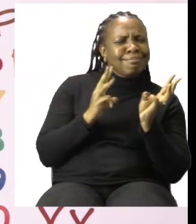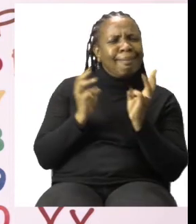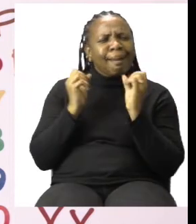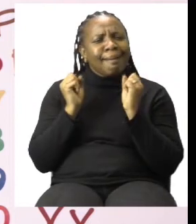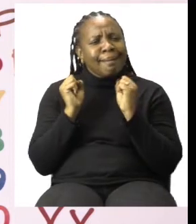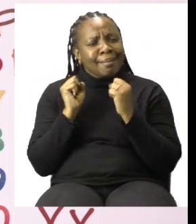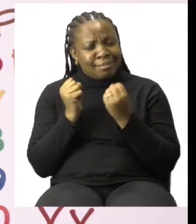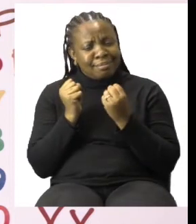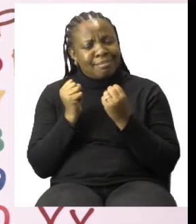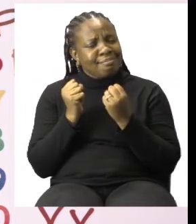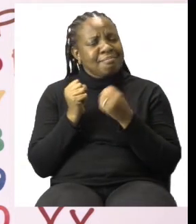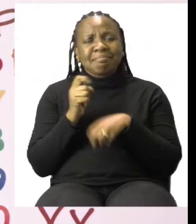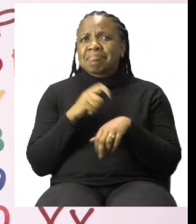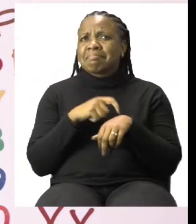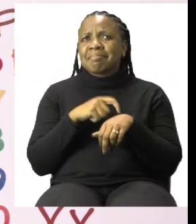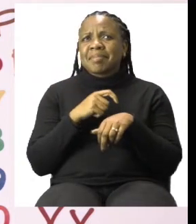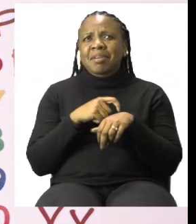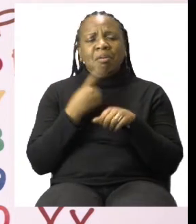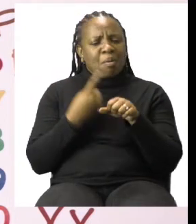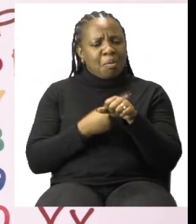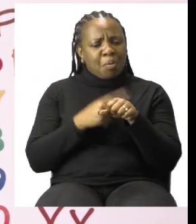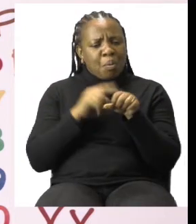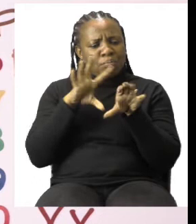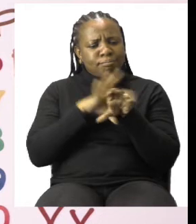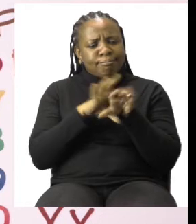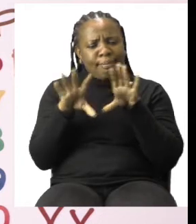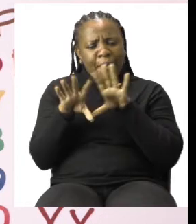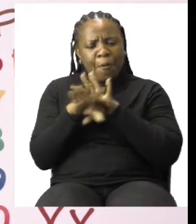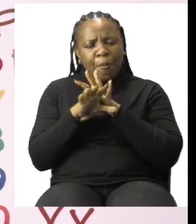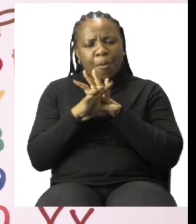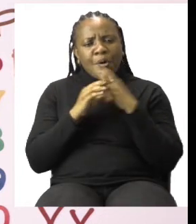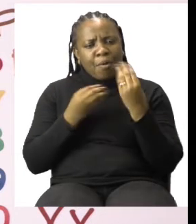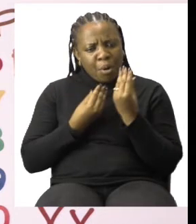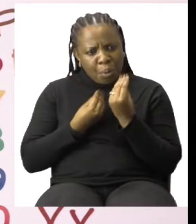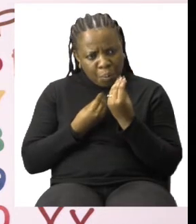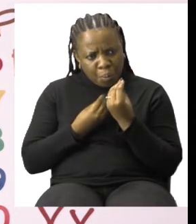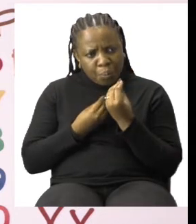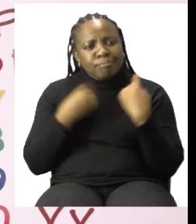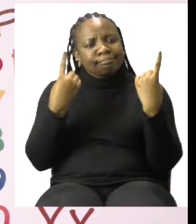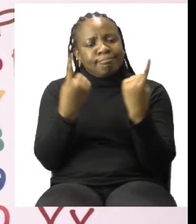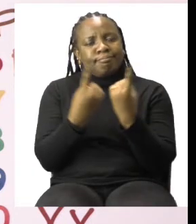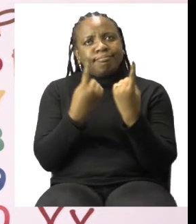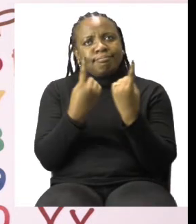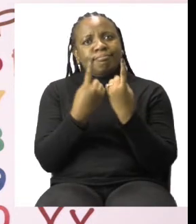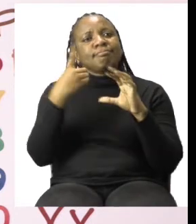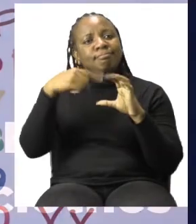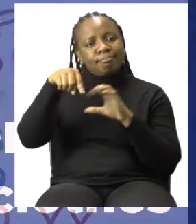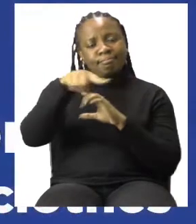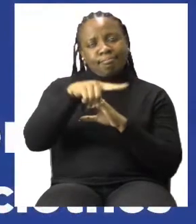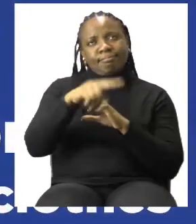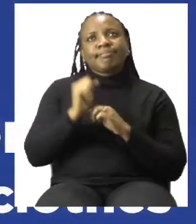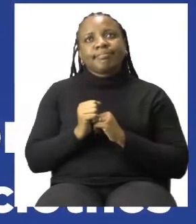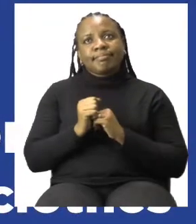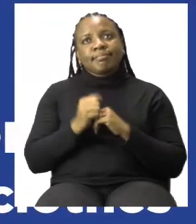stay warm. So please, please, please, playing outside, make sure you have warm clothes on. Make sure your